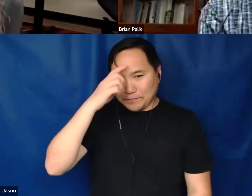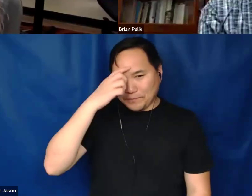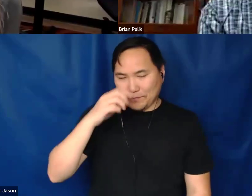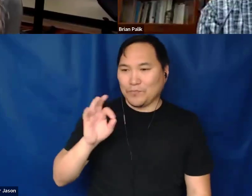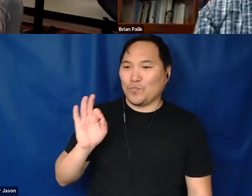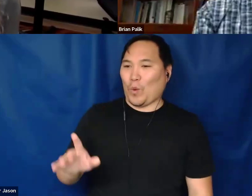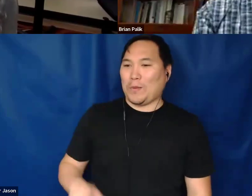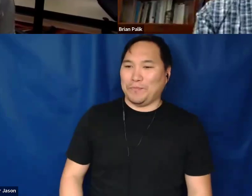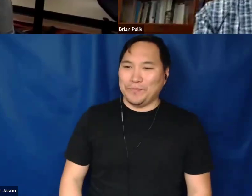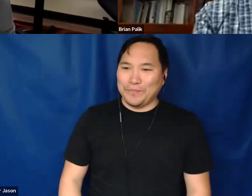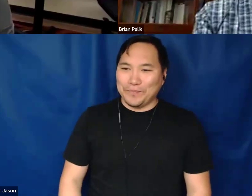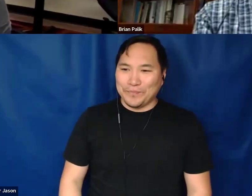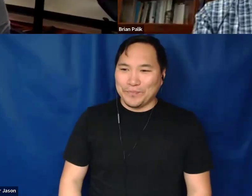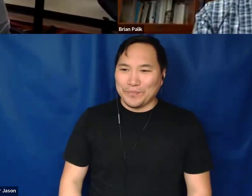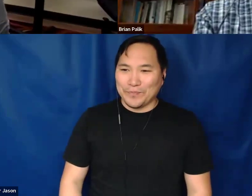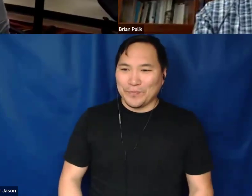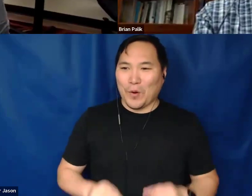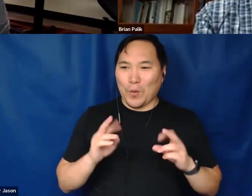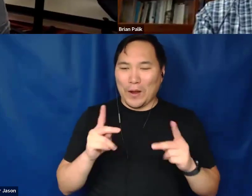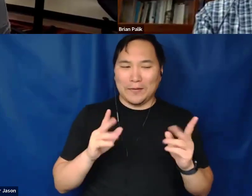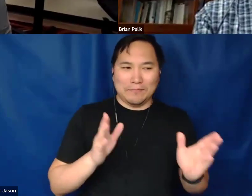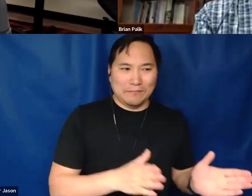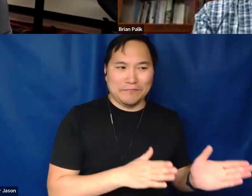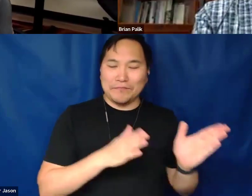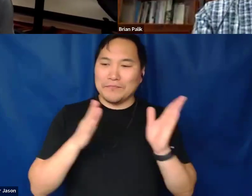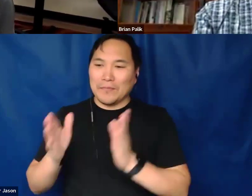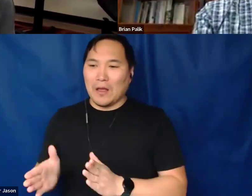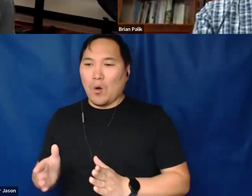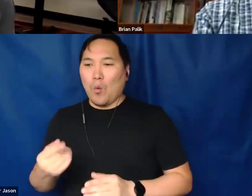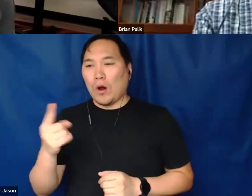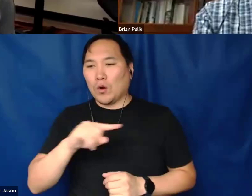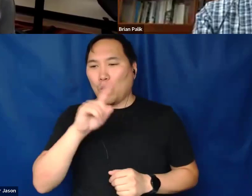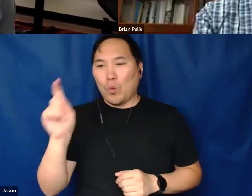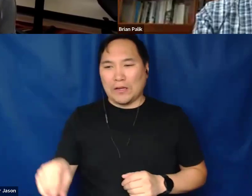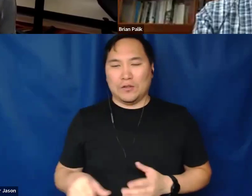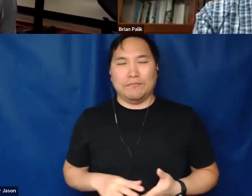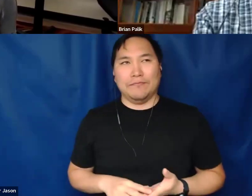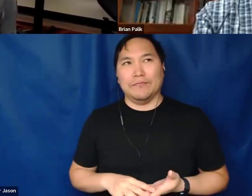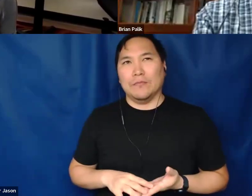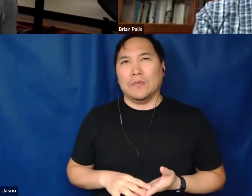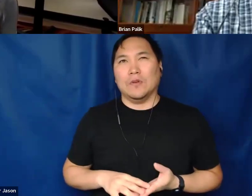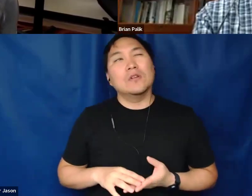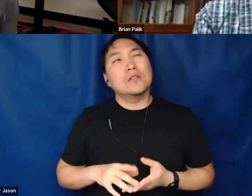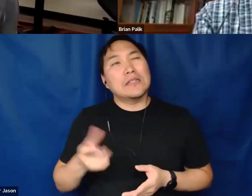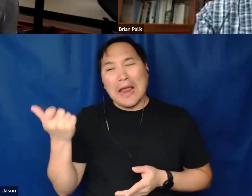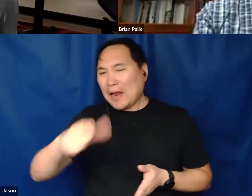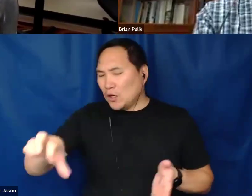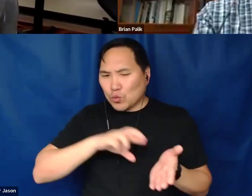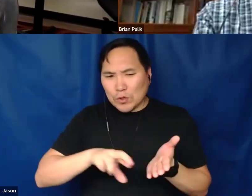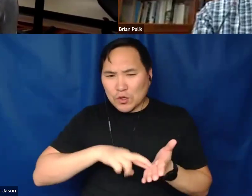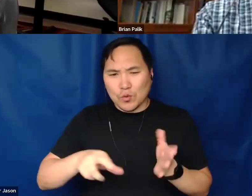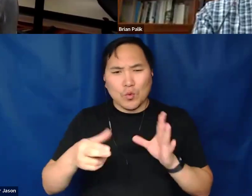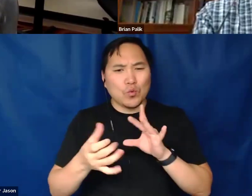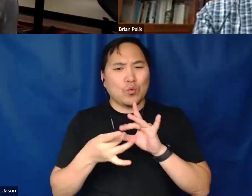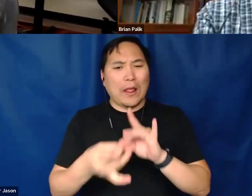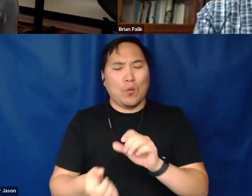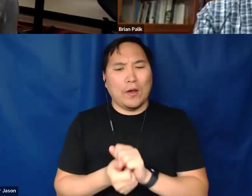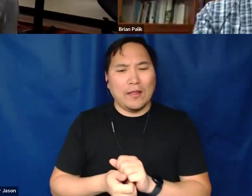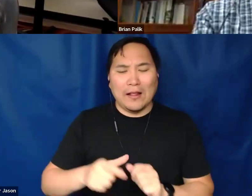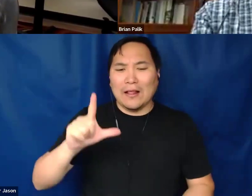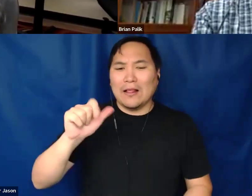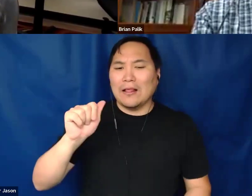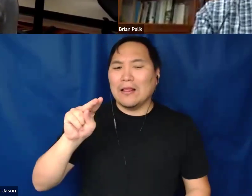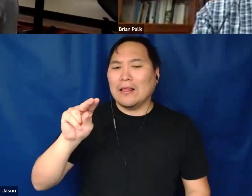Great. Shifting topics a bit, there was a question about whether there is research into landscape connectivity and